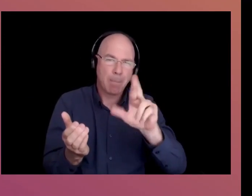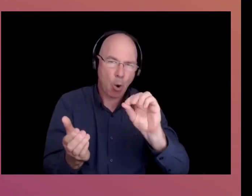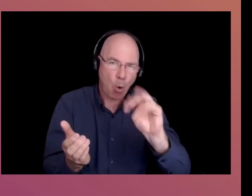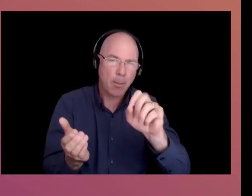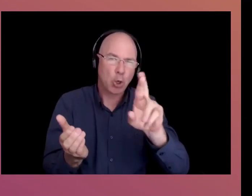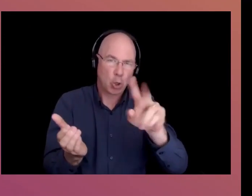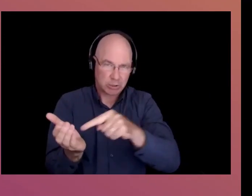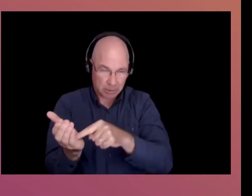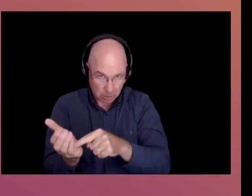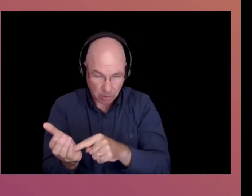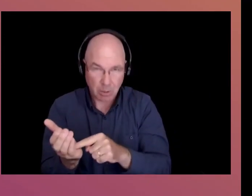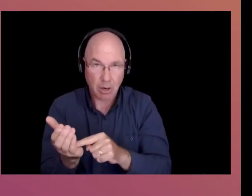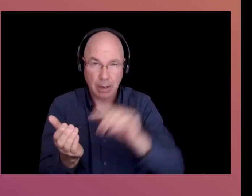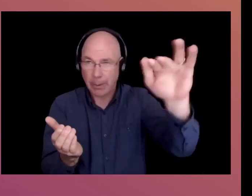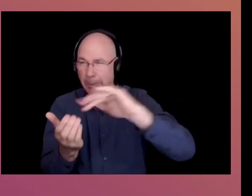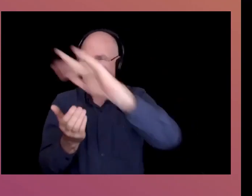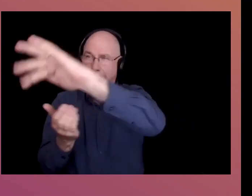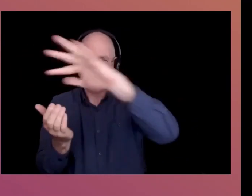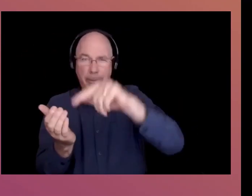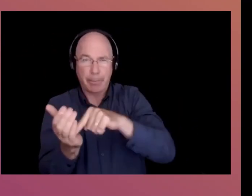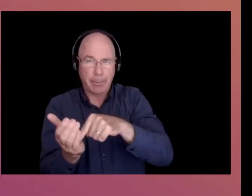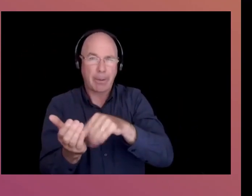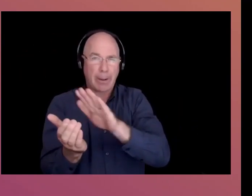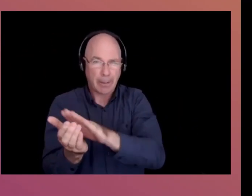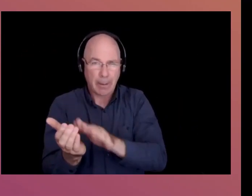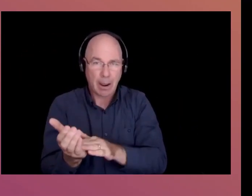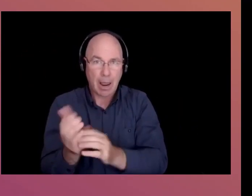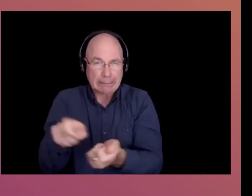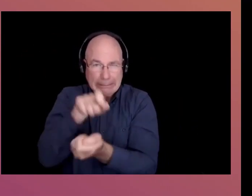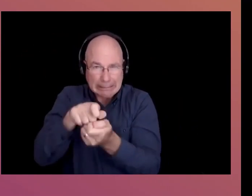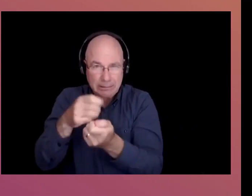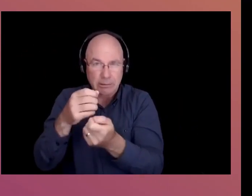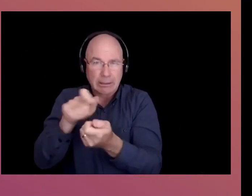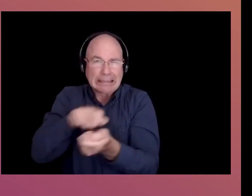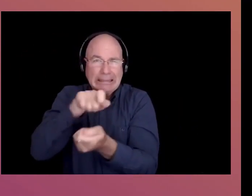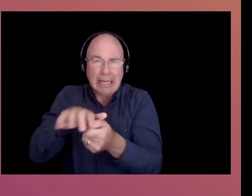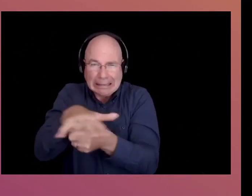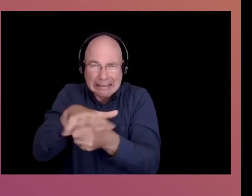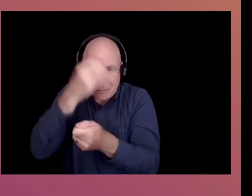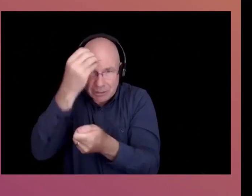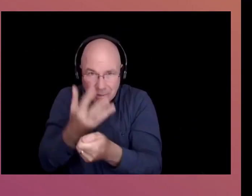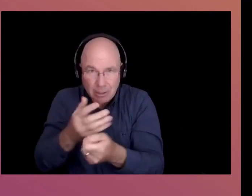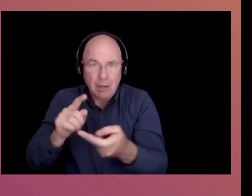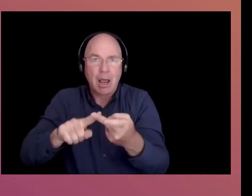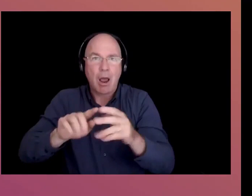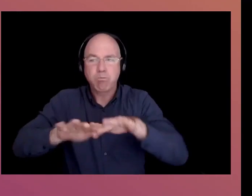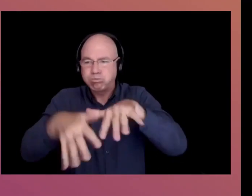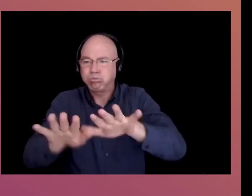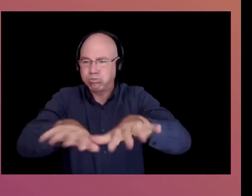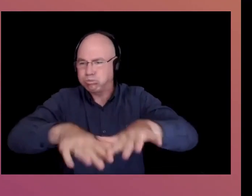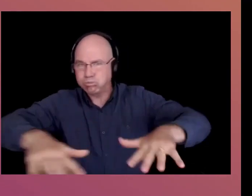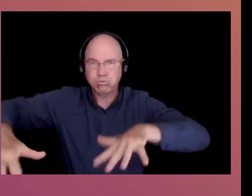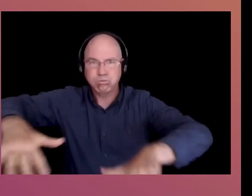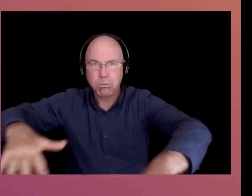combining accurate location information with the detailed topological route map with points of